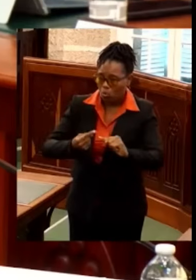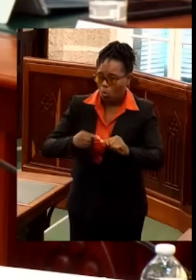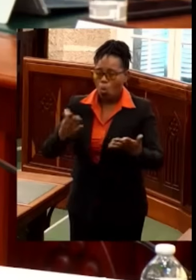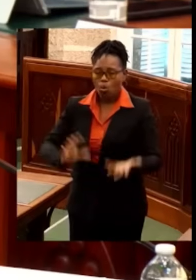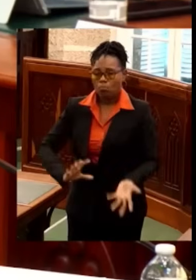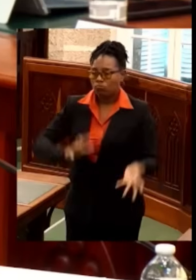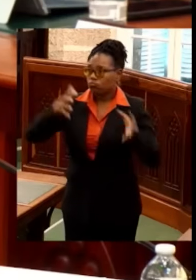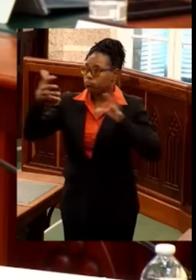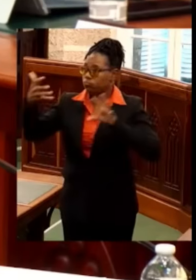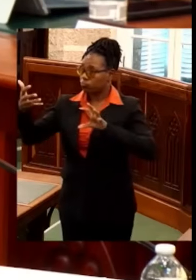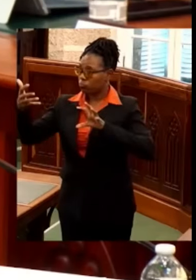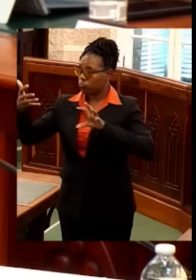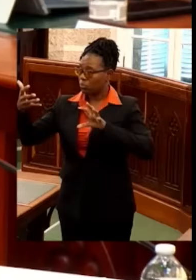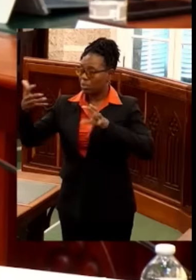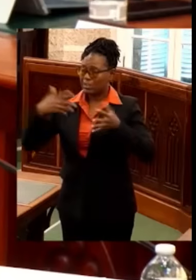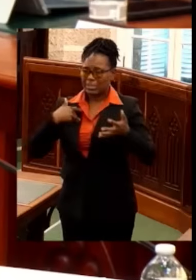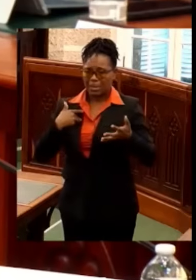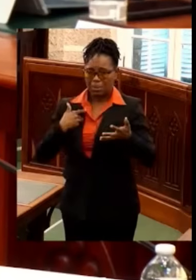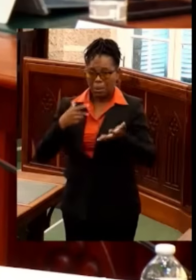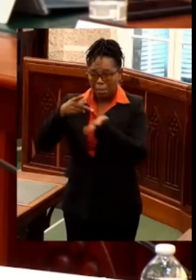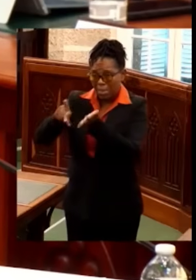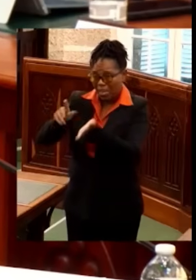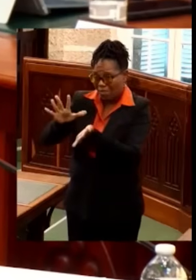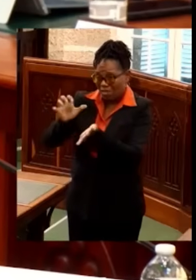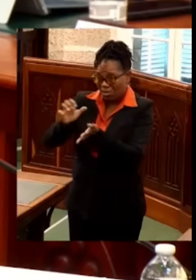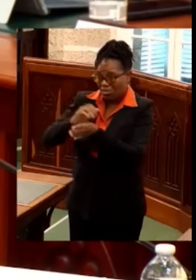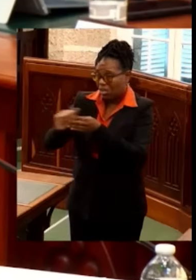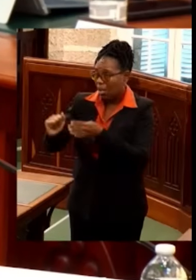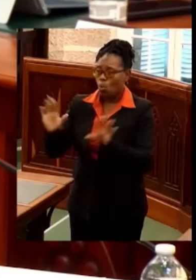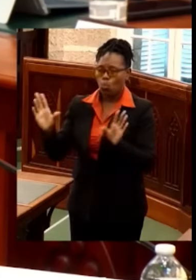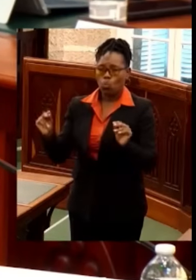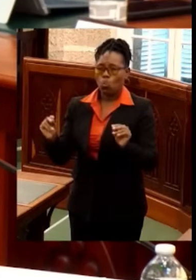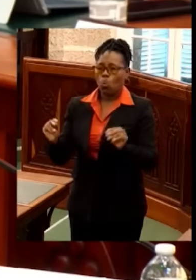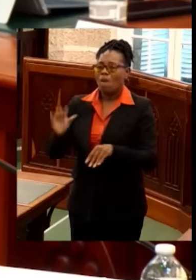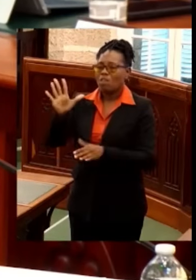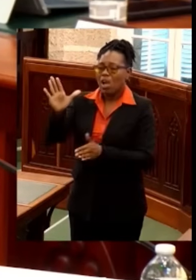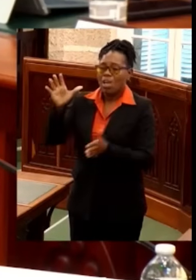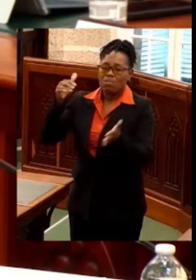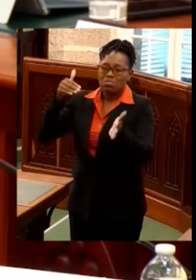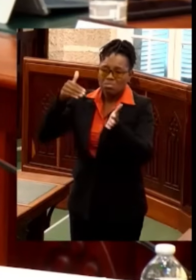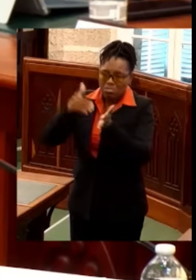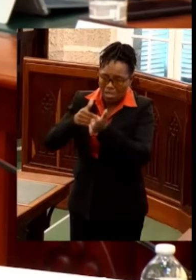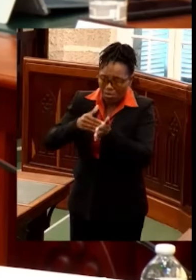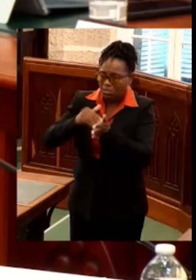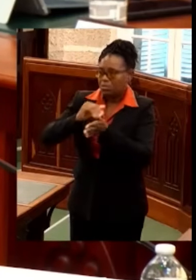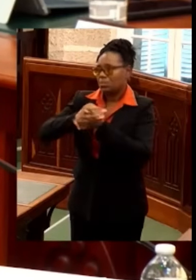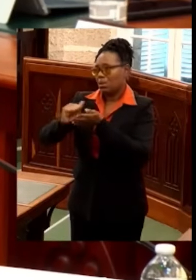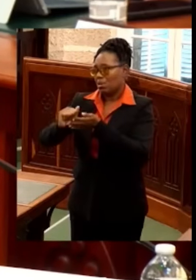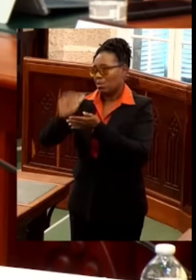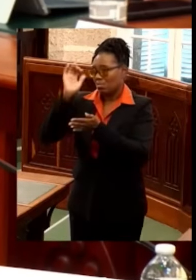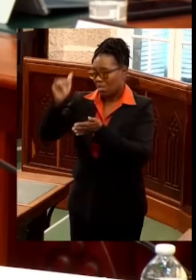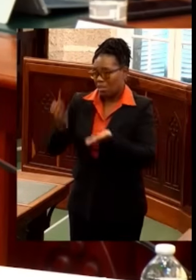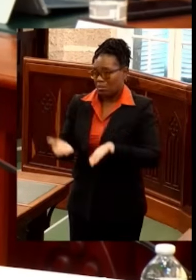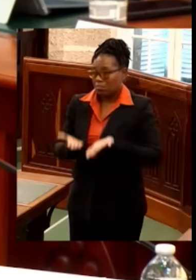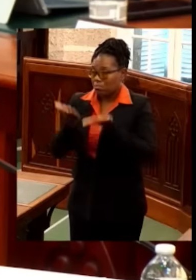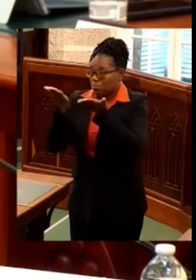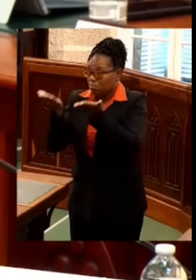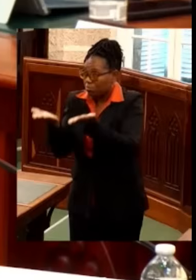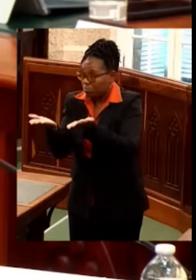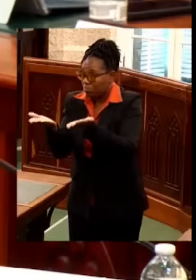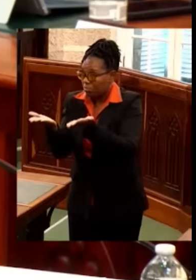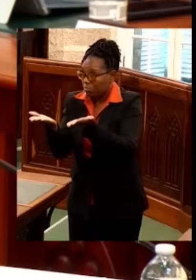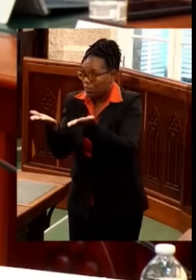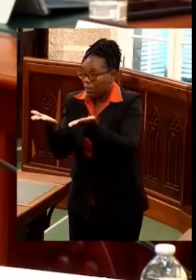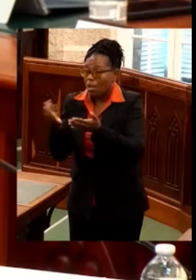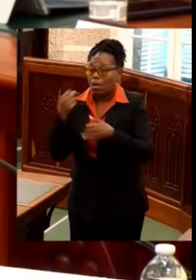of the $500, they will have to pay $5,000. That's the proposal. Of course, we have to meet